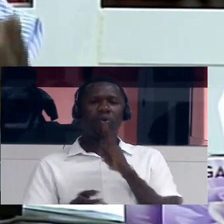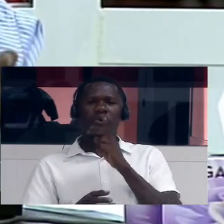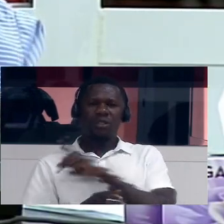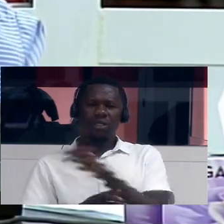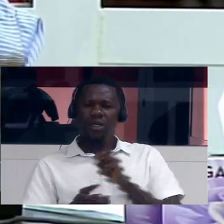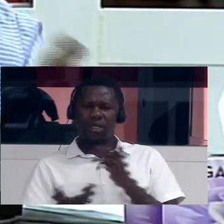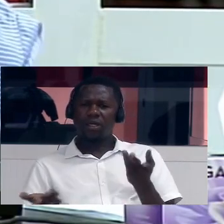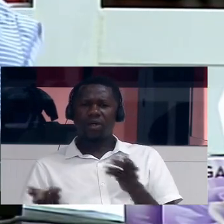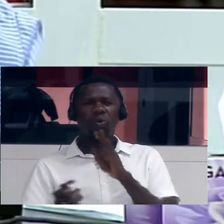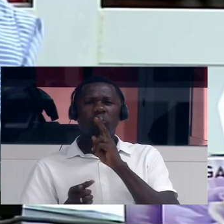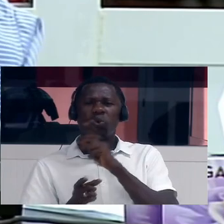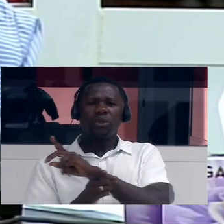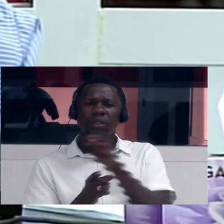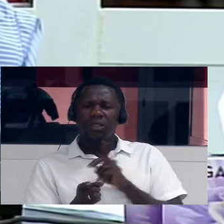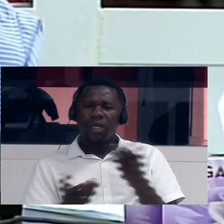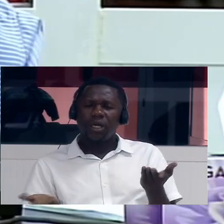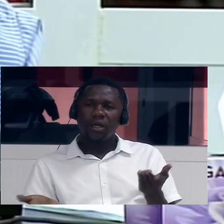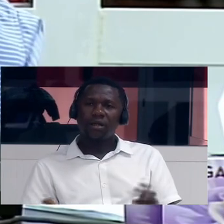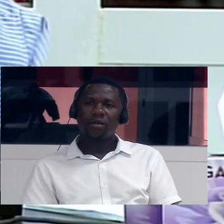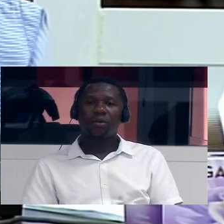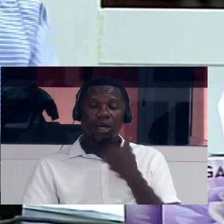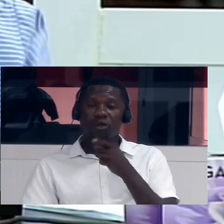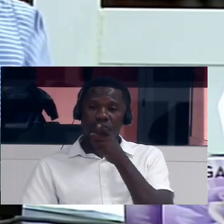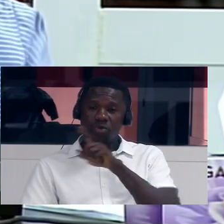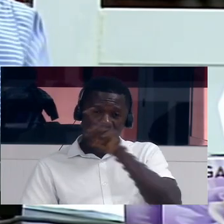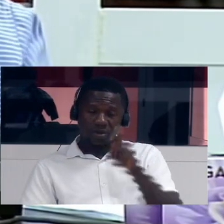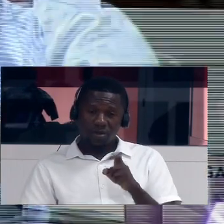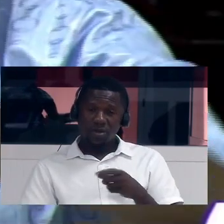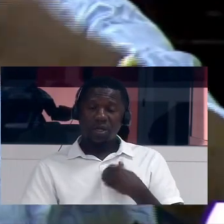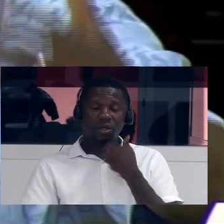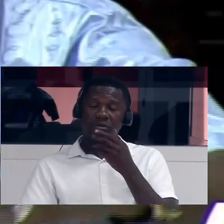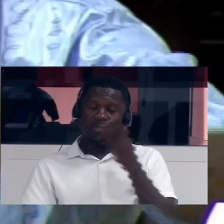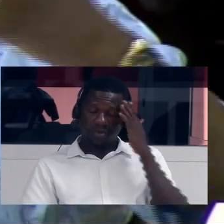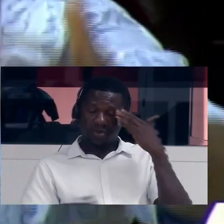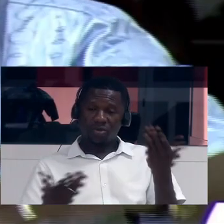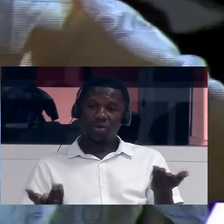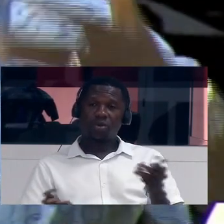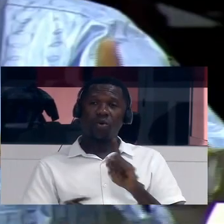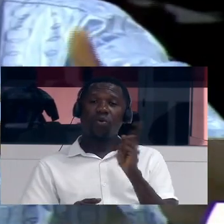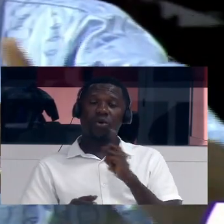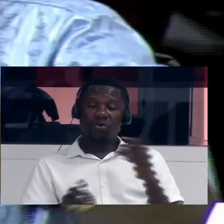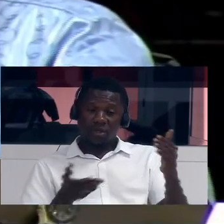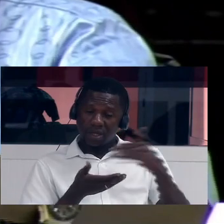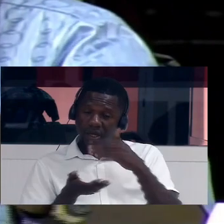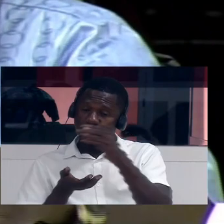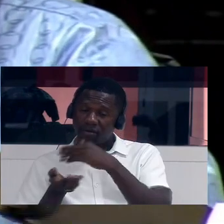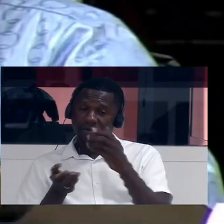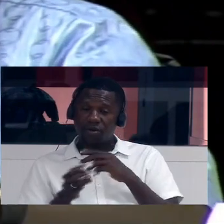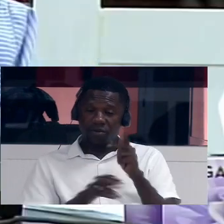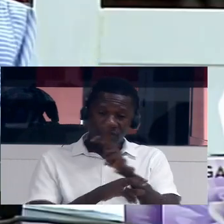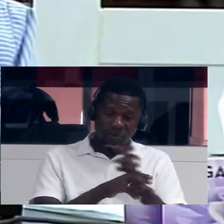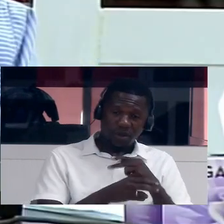That's my million-dollar question, who is they? I ask you the question, so you tell us what you gathered from the forces that